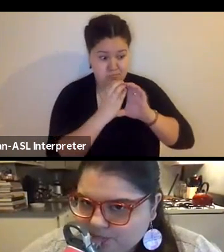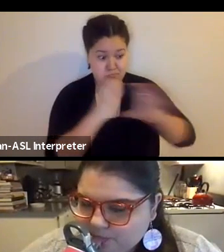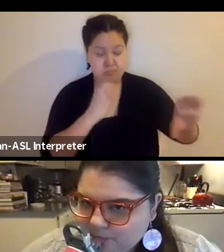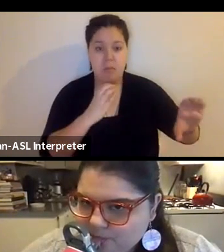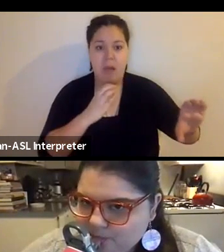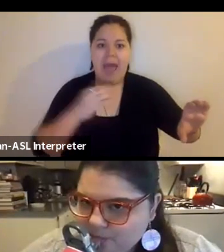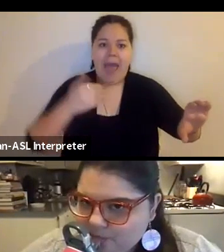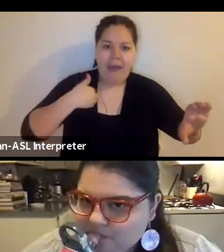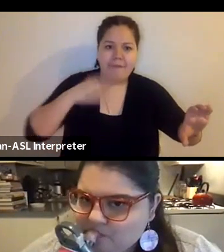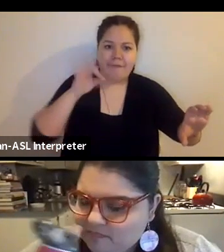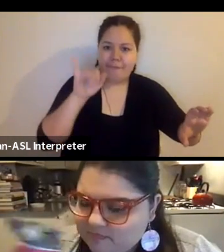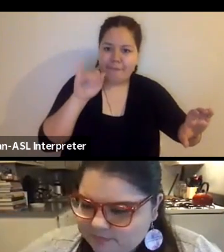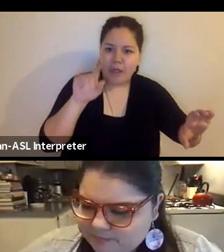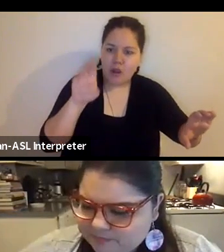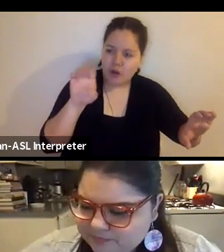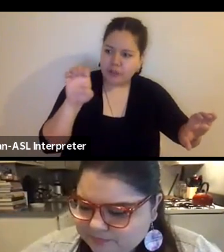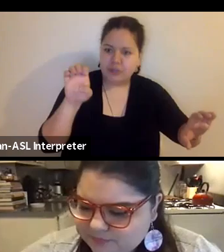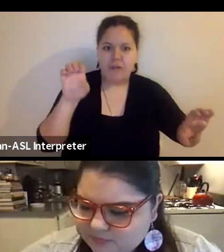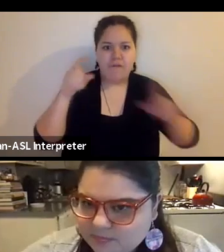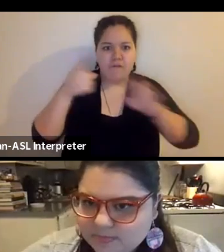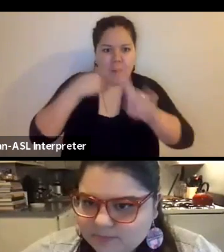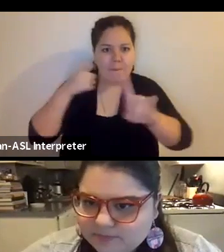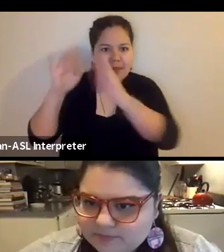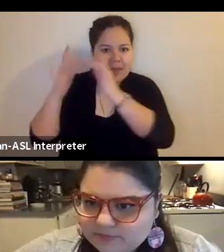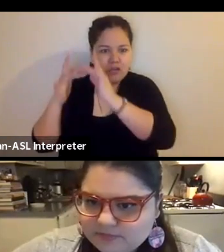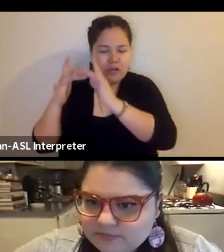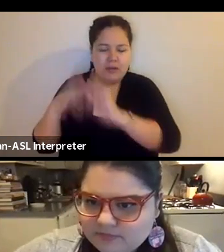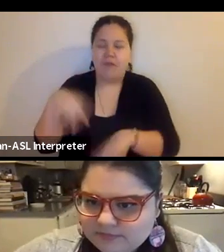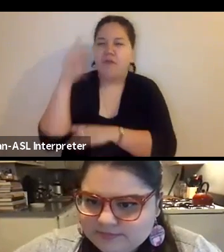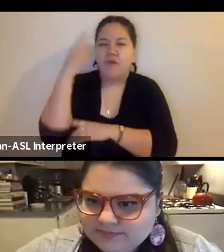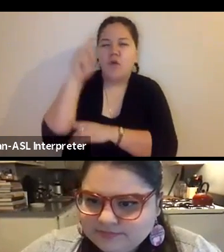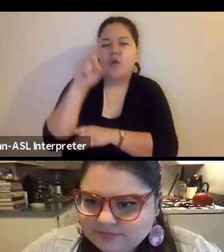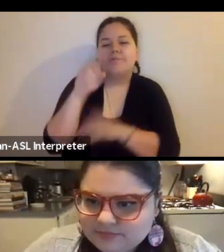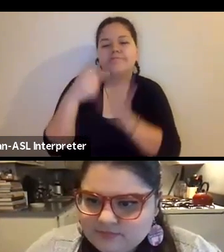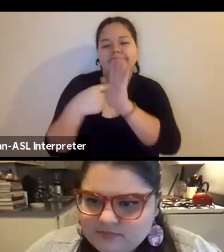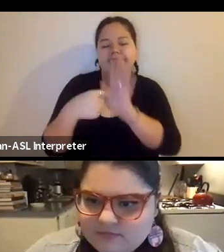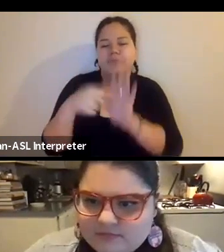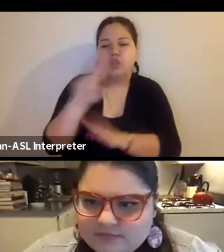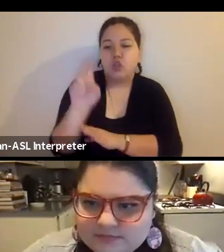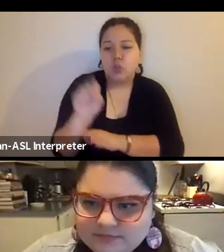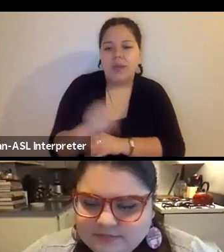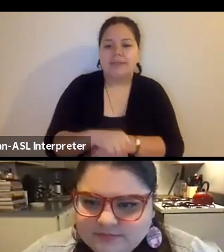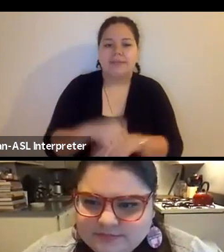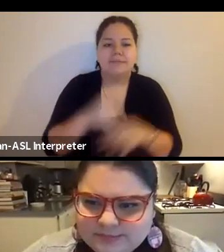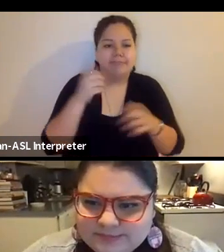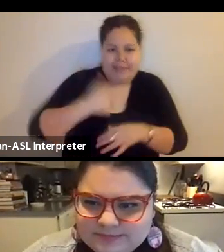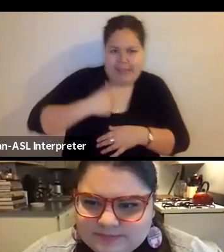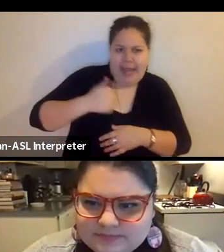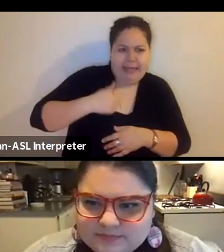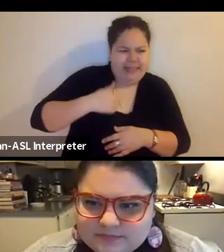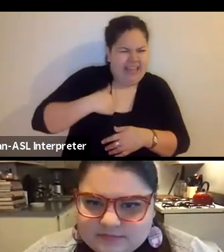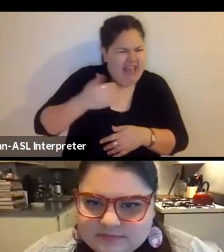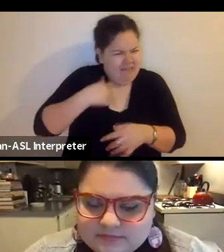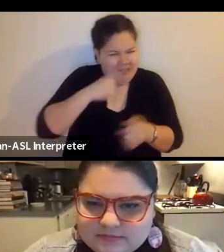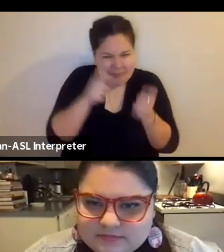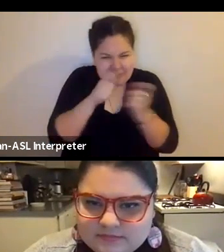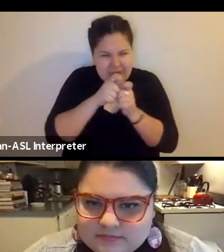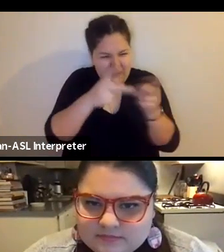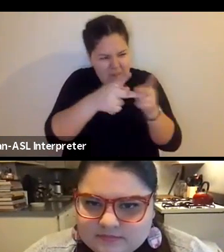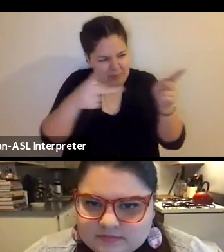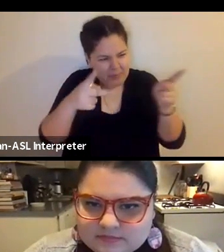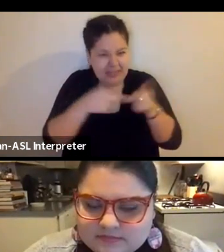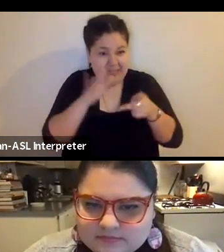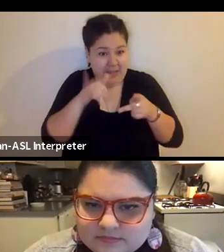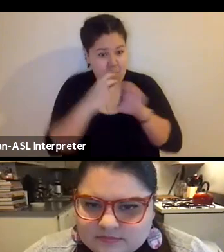you look at the so-called United States and Canada, there's specific places where those pipelines touch down